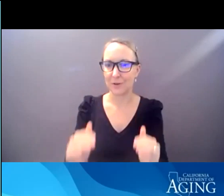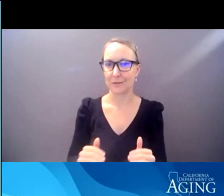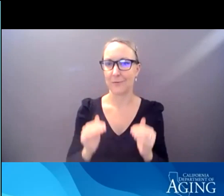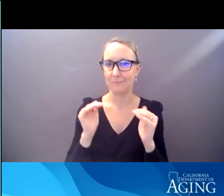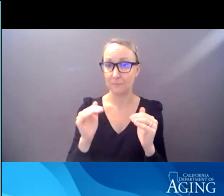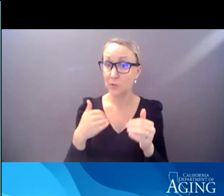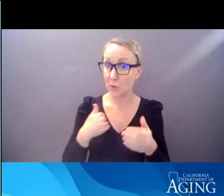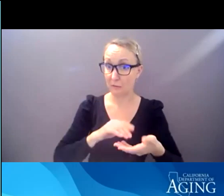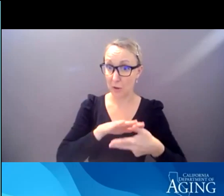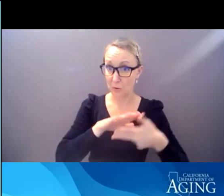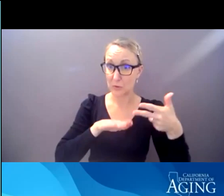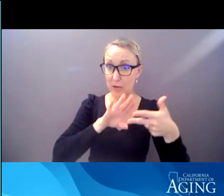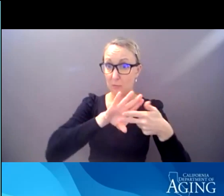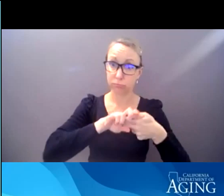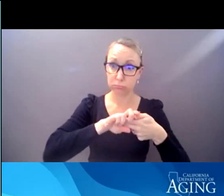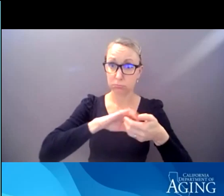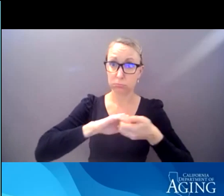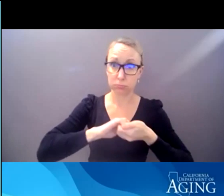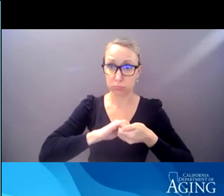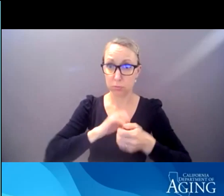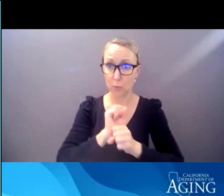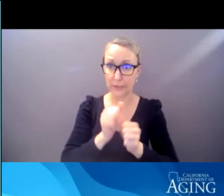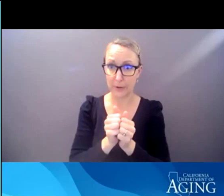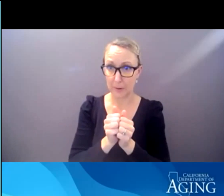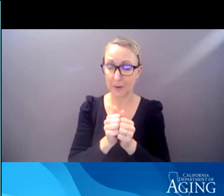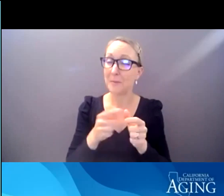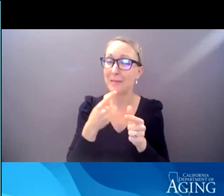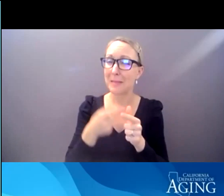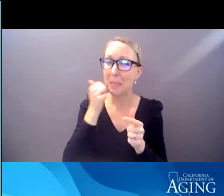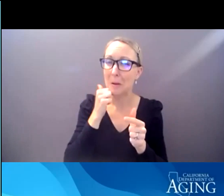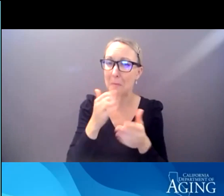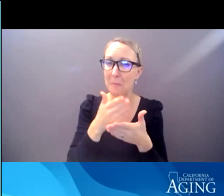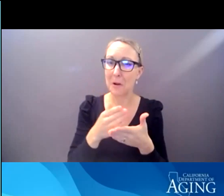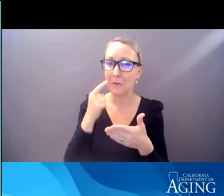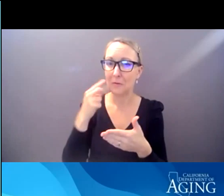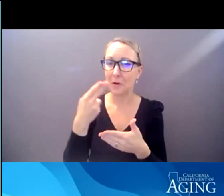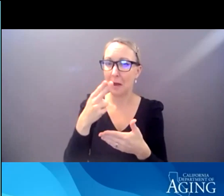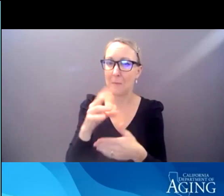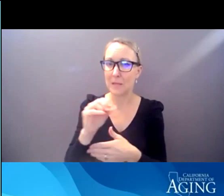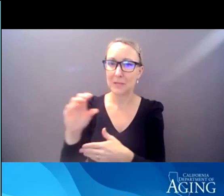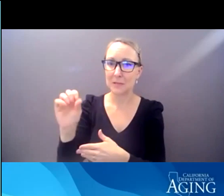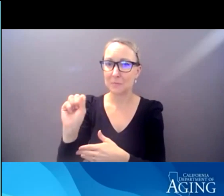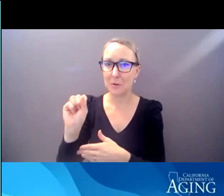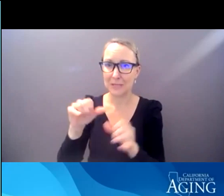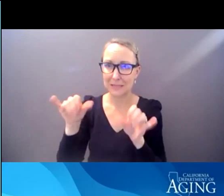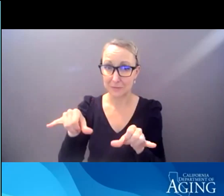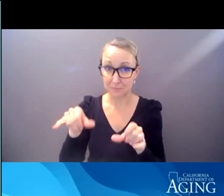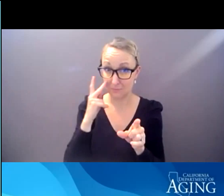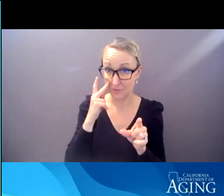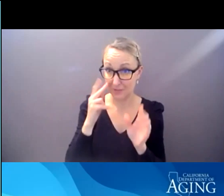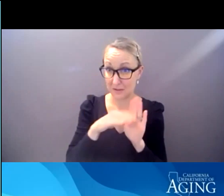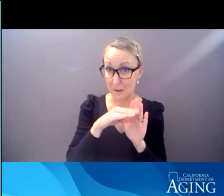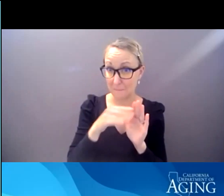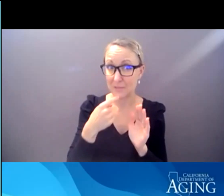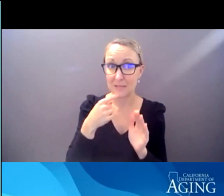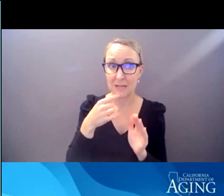those three working together, what are the common elements of a hub and spoke system? You see that in the top half, the framework, and